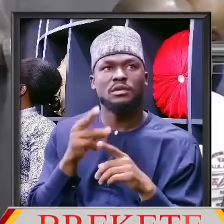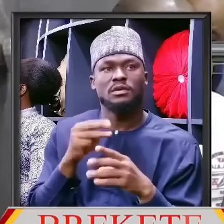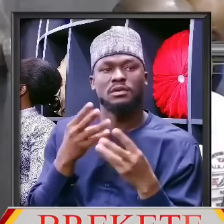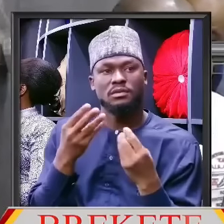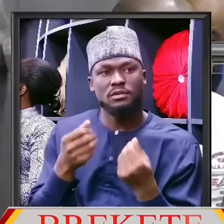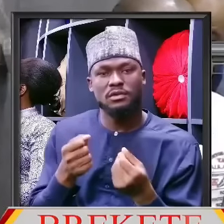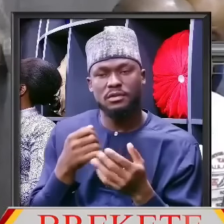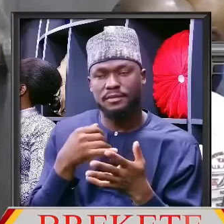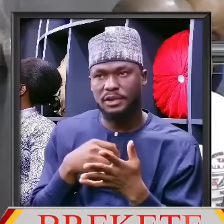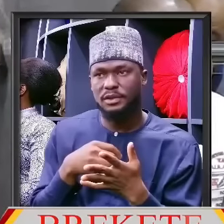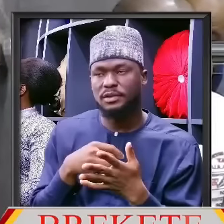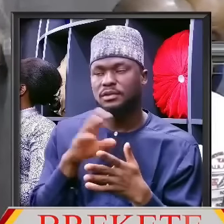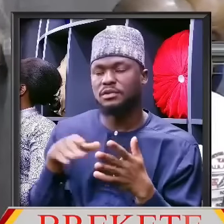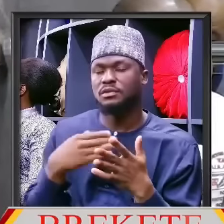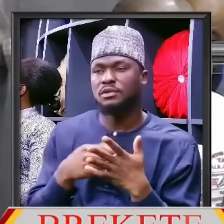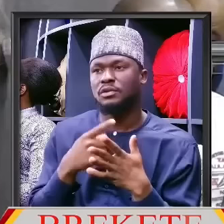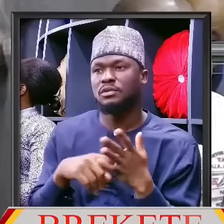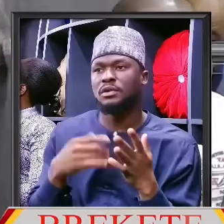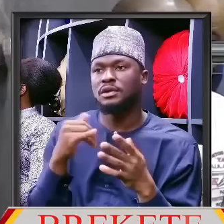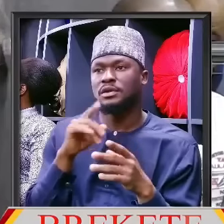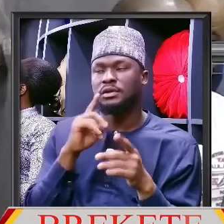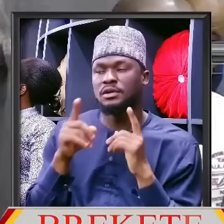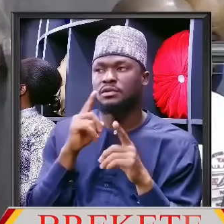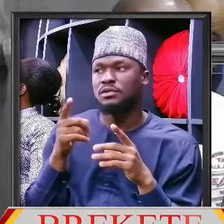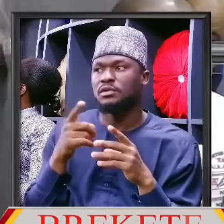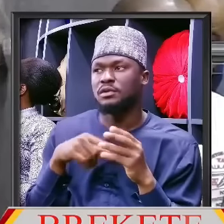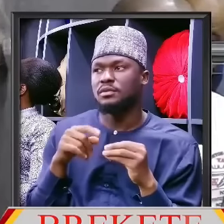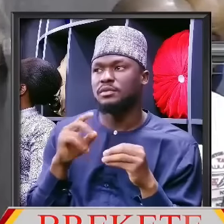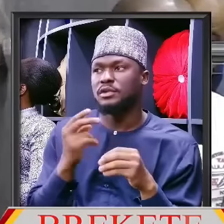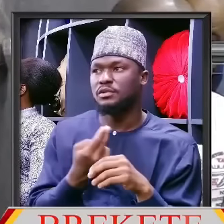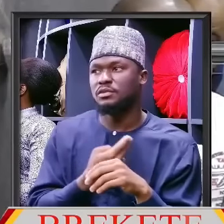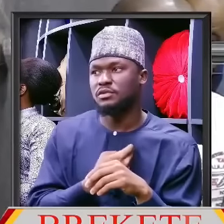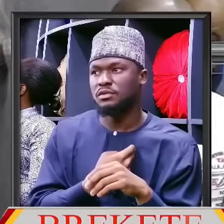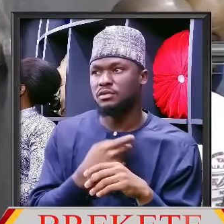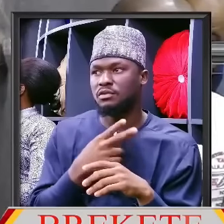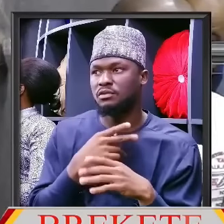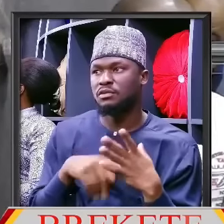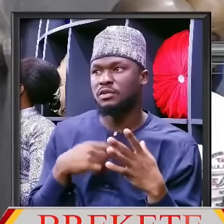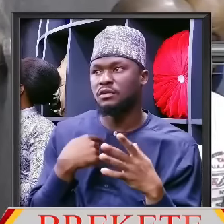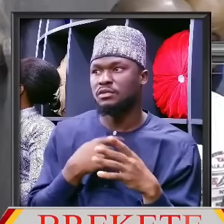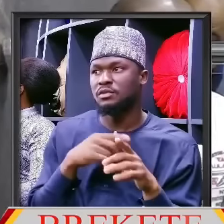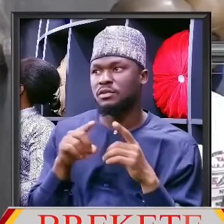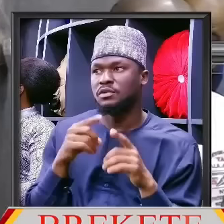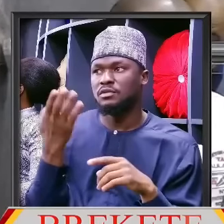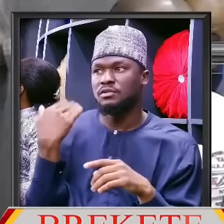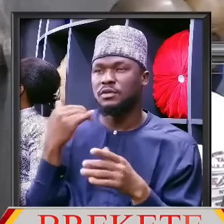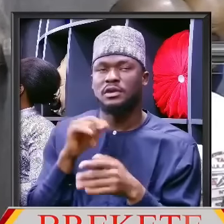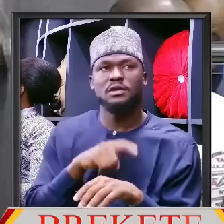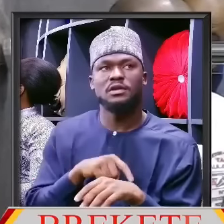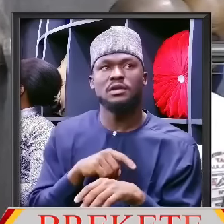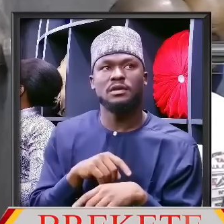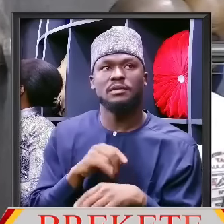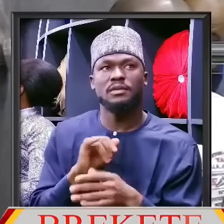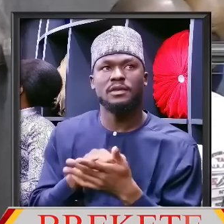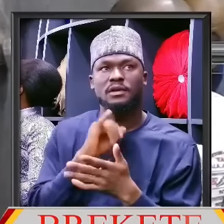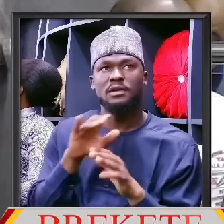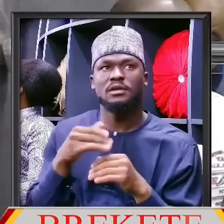them. All the things when the first talk for the one way they do the other time with Brekete, saying I saw